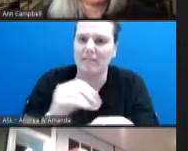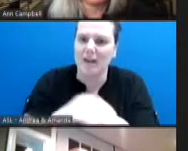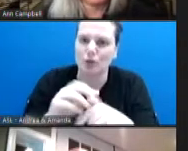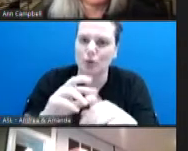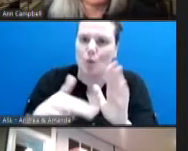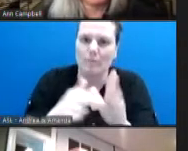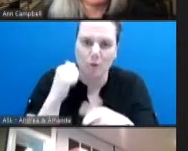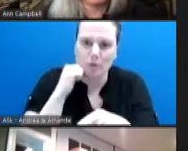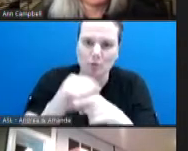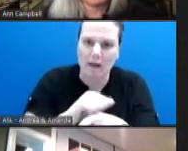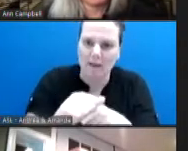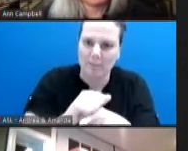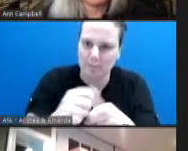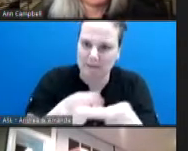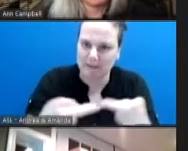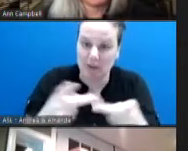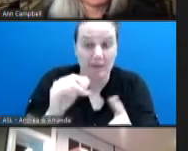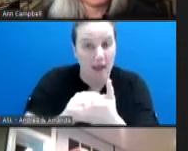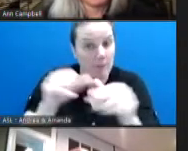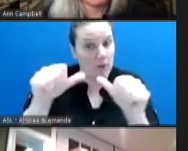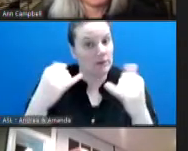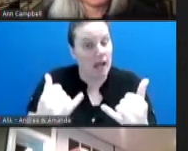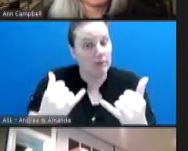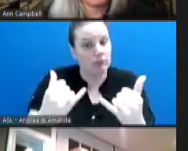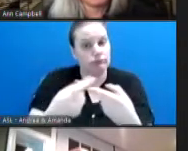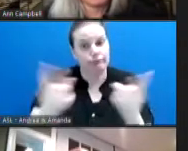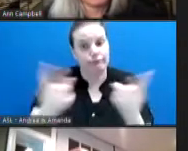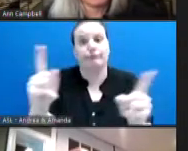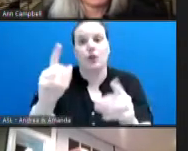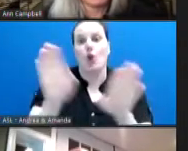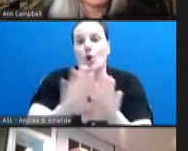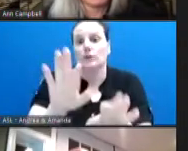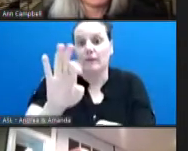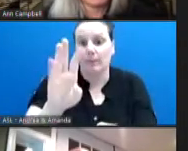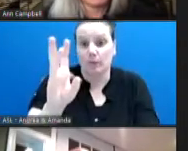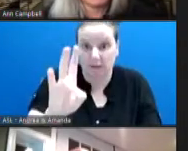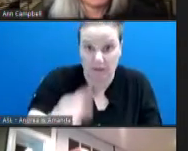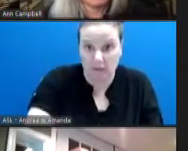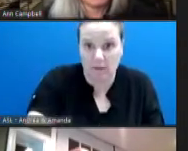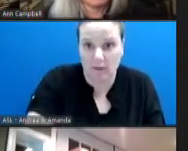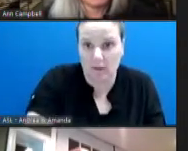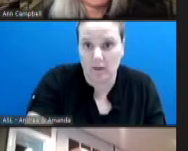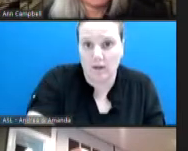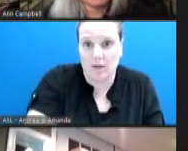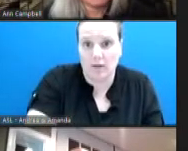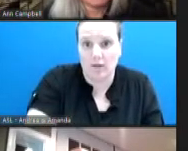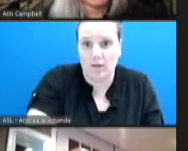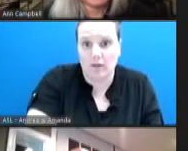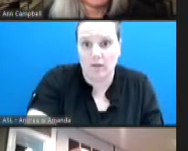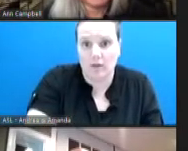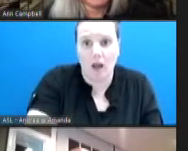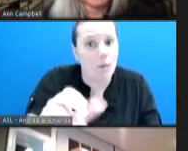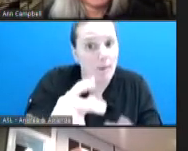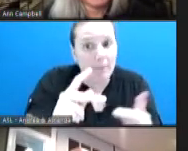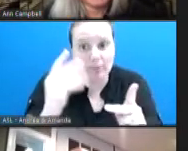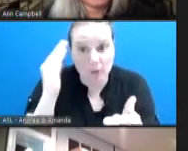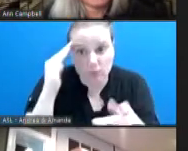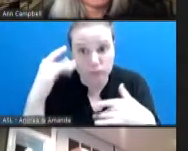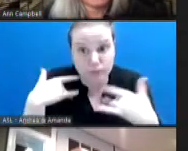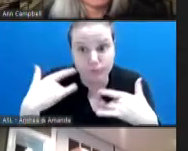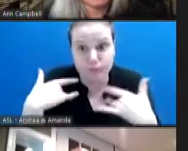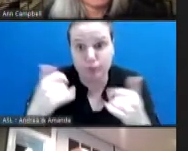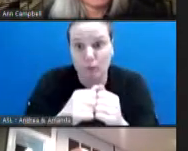is out. And that closes on the 7th of February. So I just want to give people an update on that. And then we've